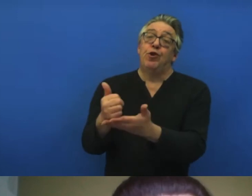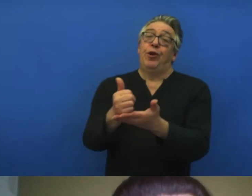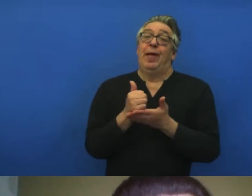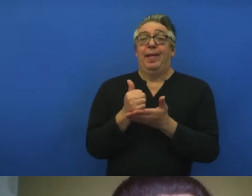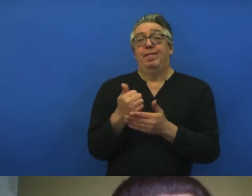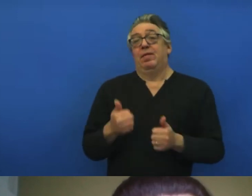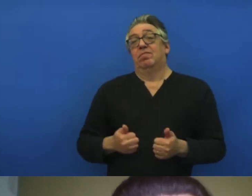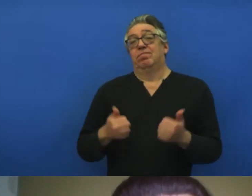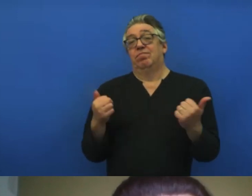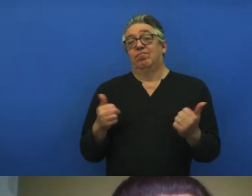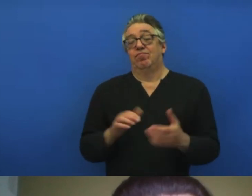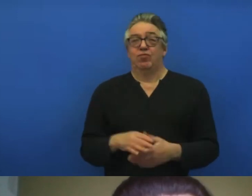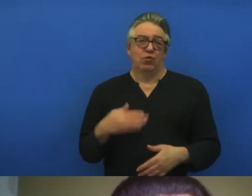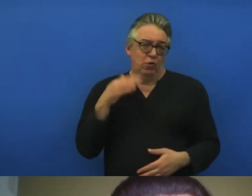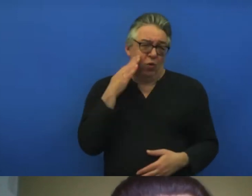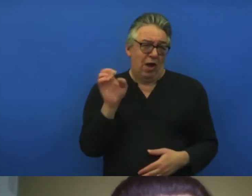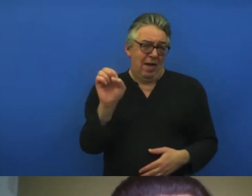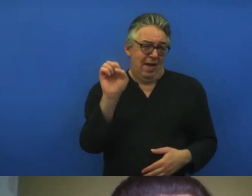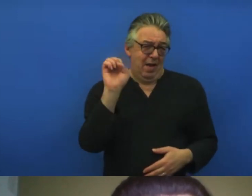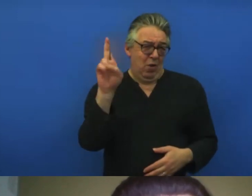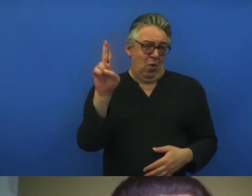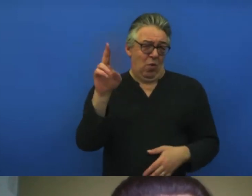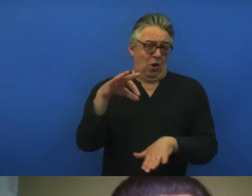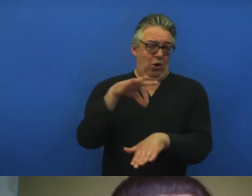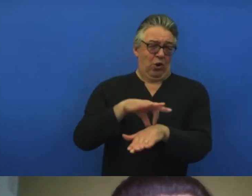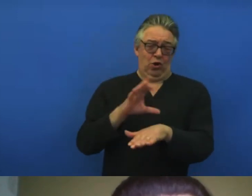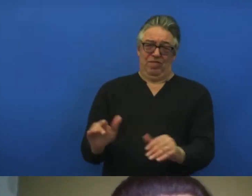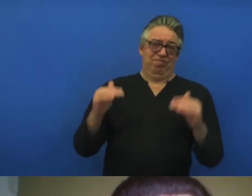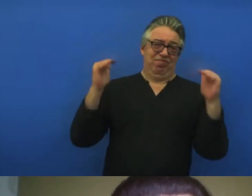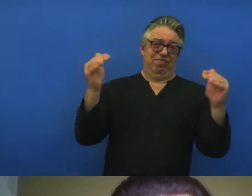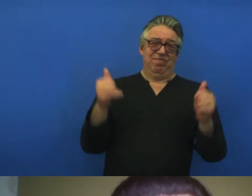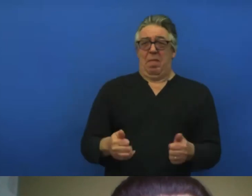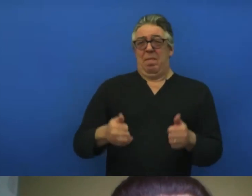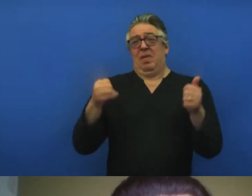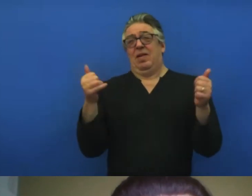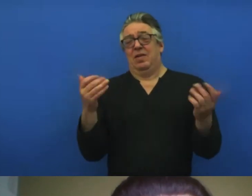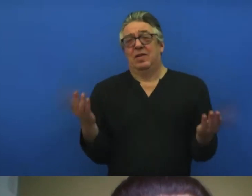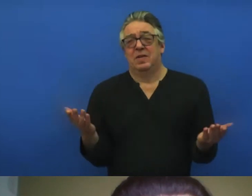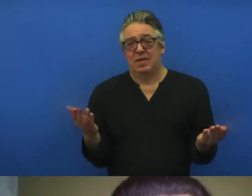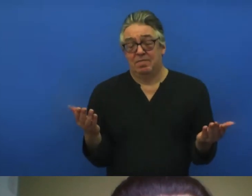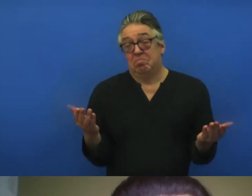EU countries offer better protection for people with disability and better services.